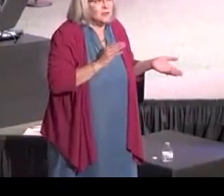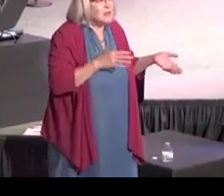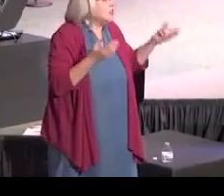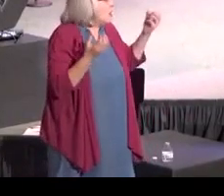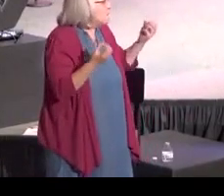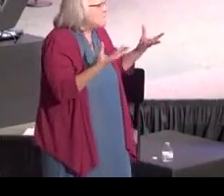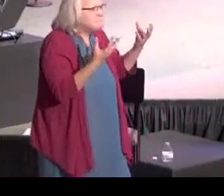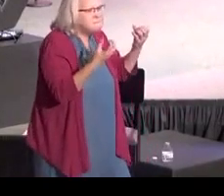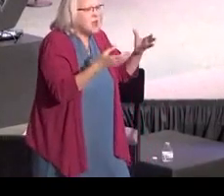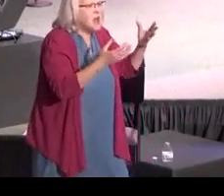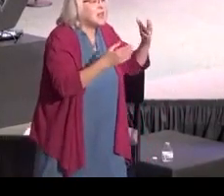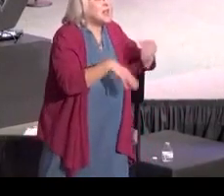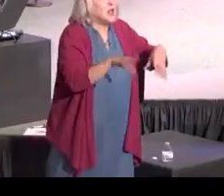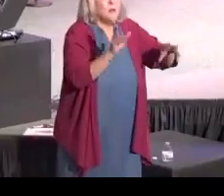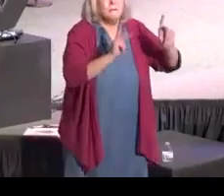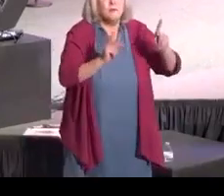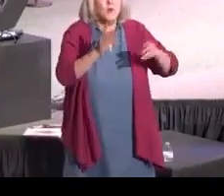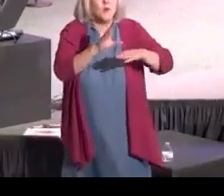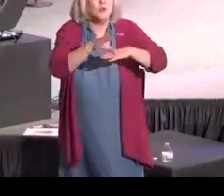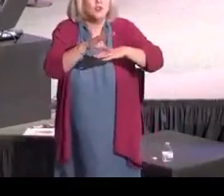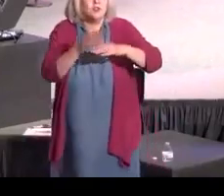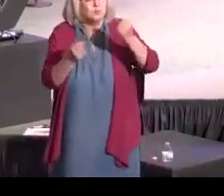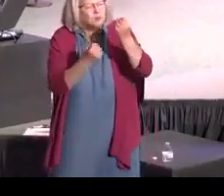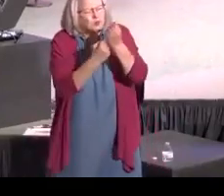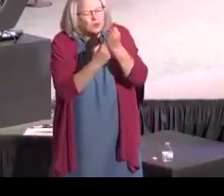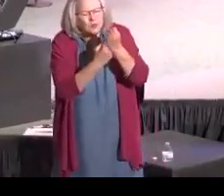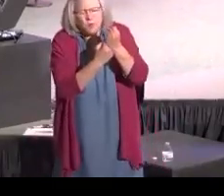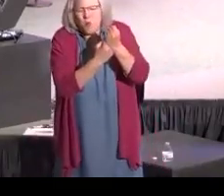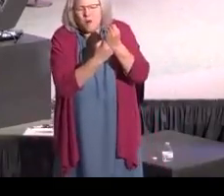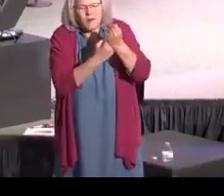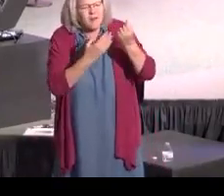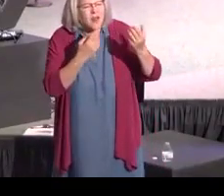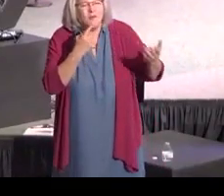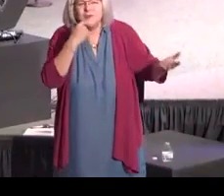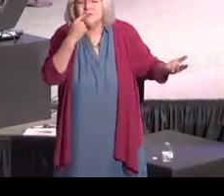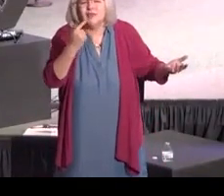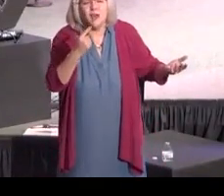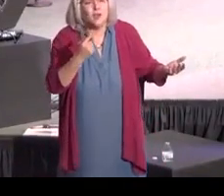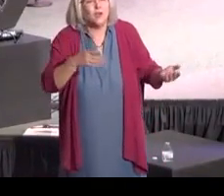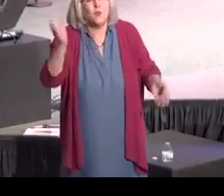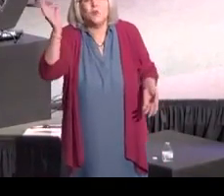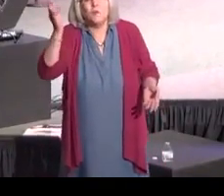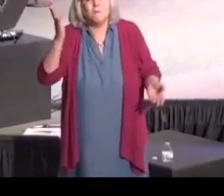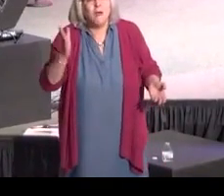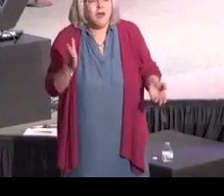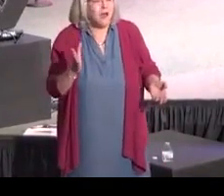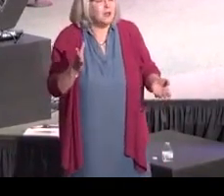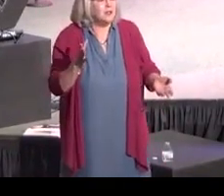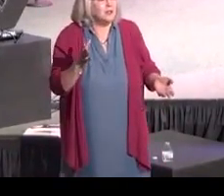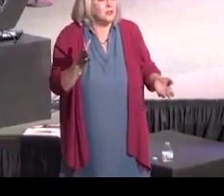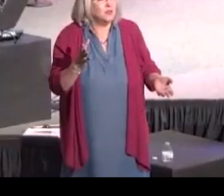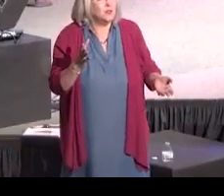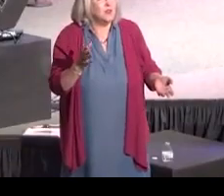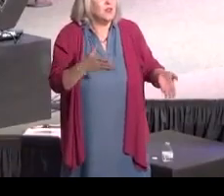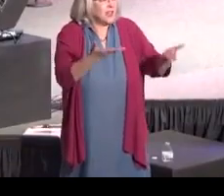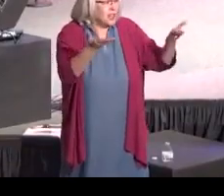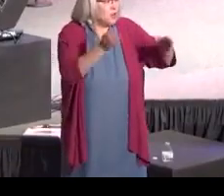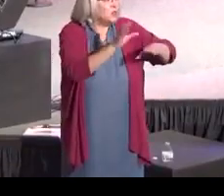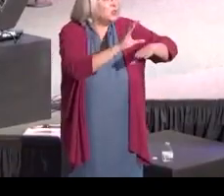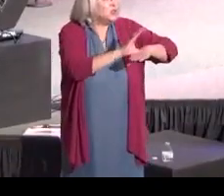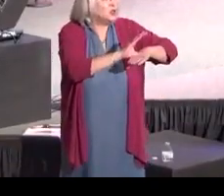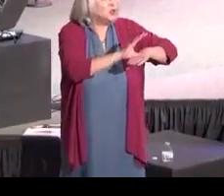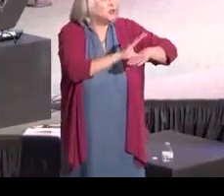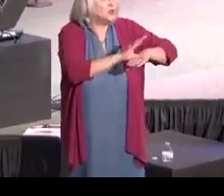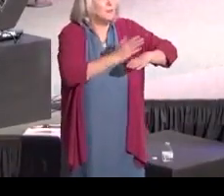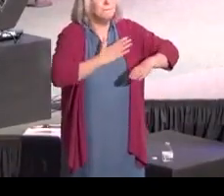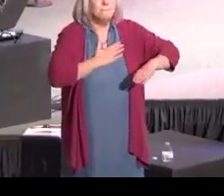been so supportive, especially over this last year. But I want to tell you, the pastors of this church have been my islanders, and I hope I've been the same